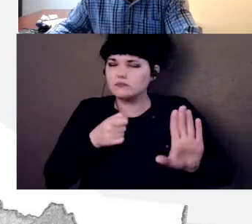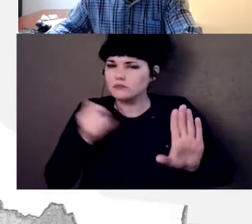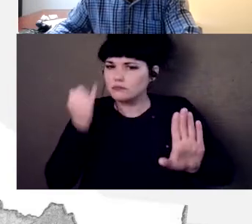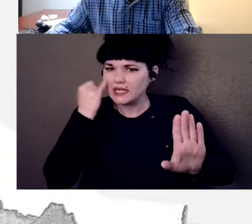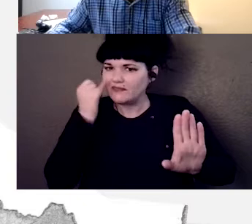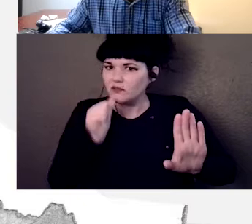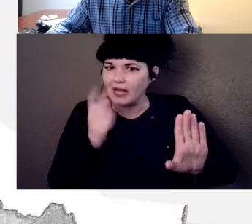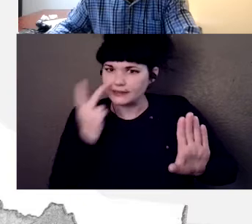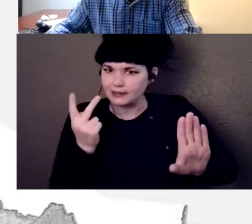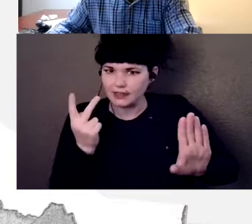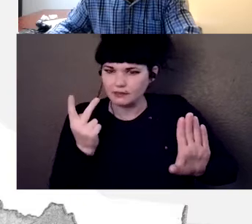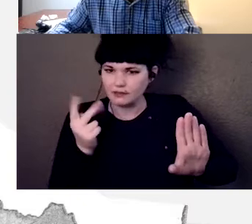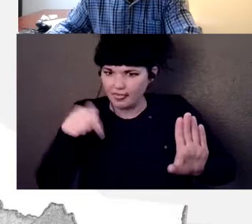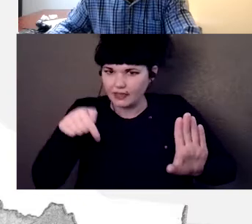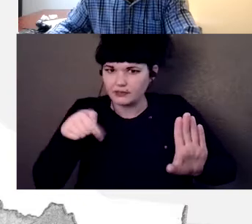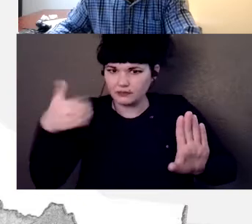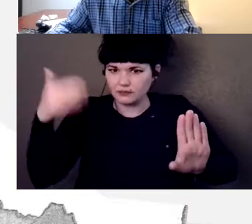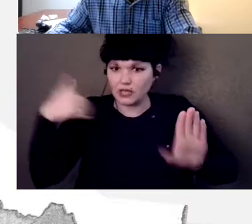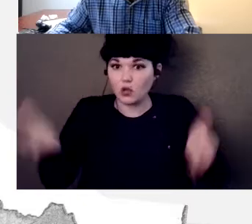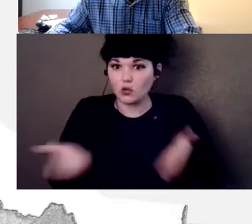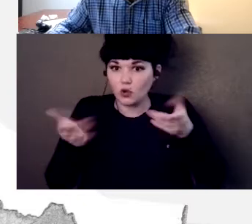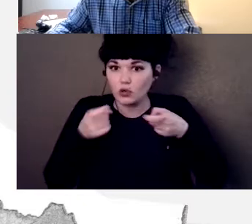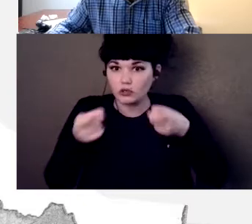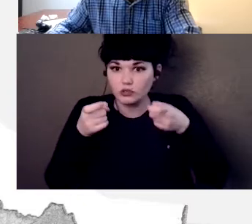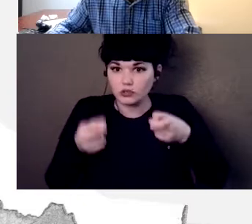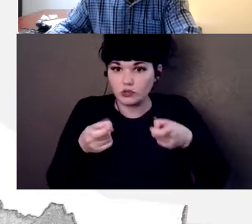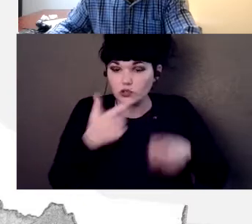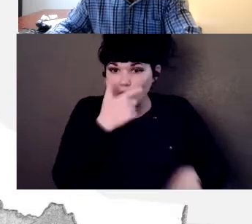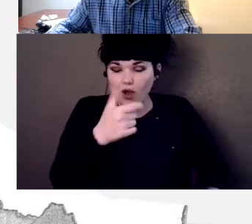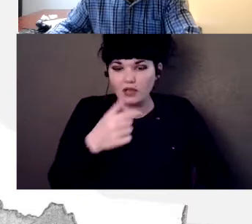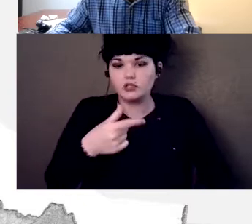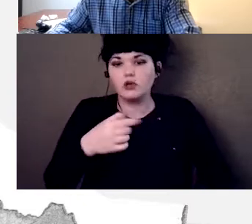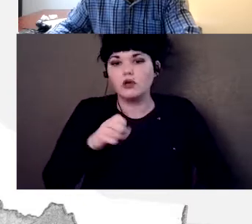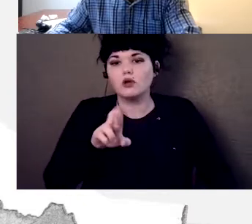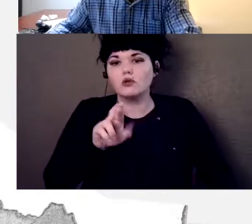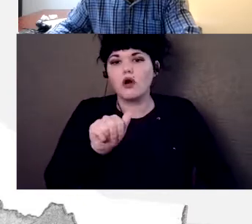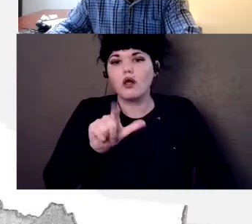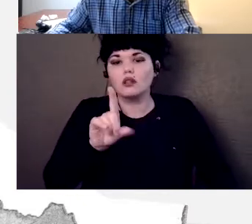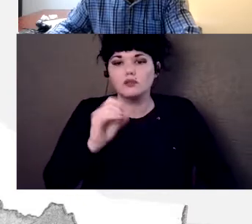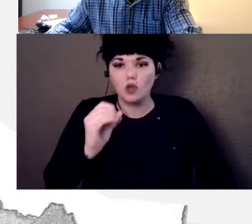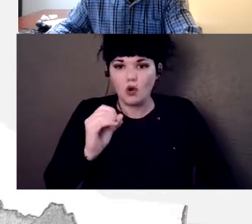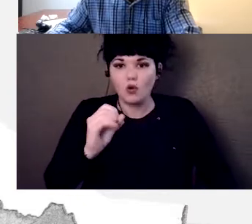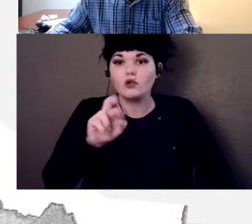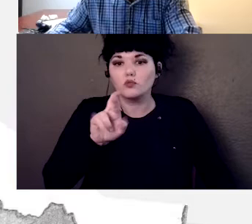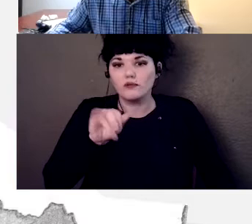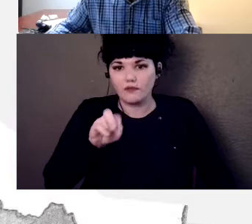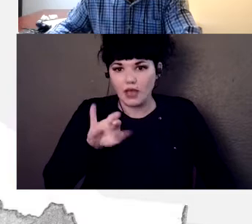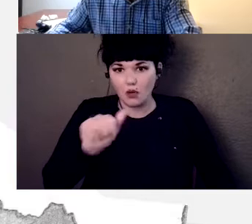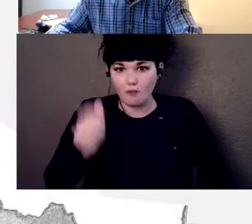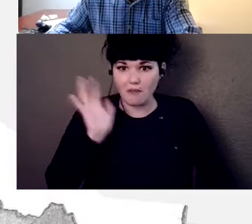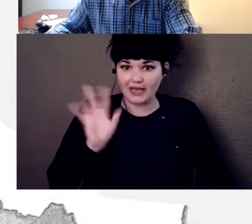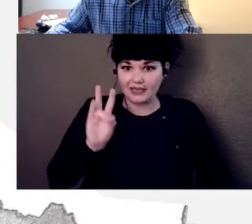encourage you to watch the Geraldo Rivera back in the 70s, did an expose